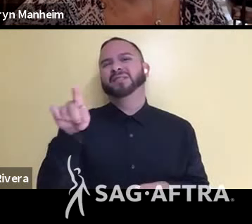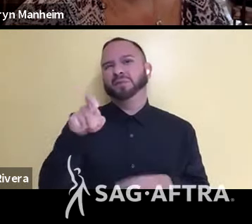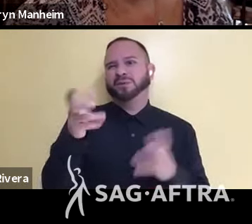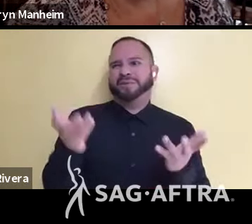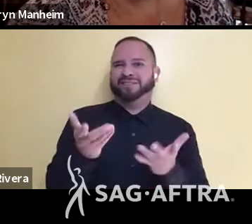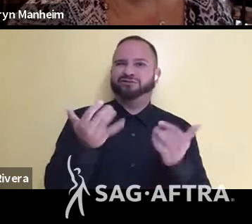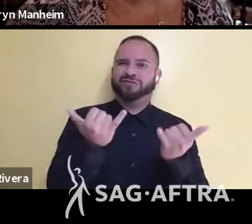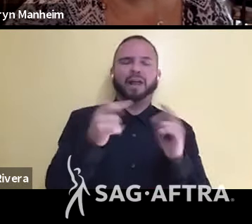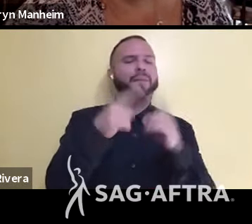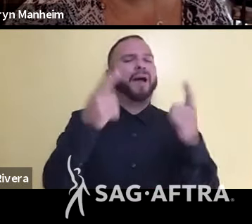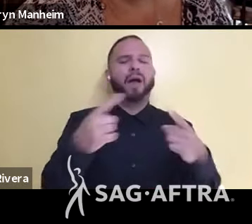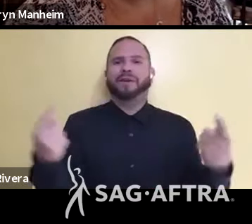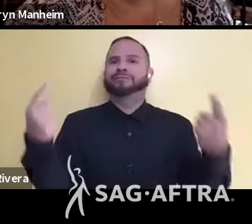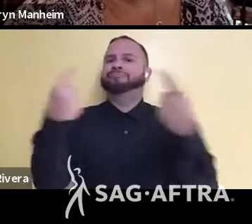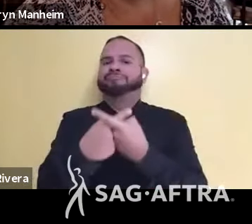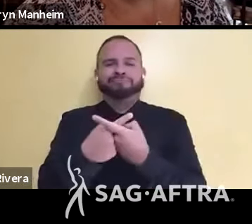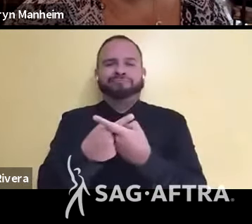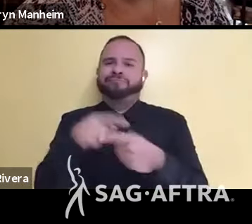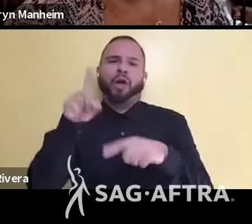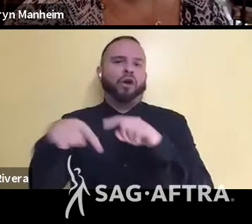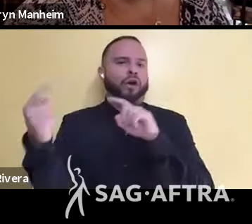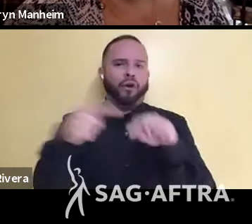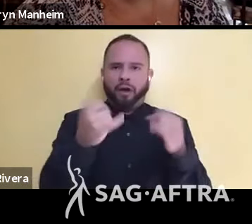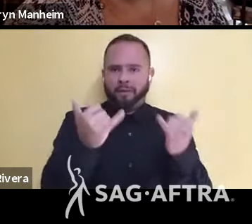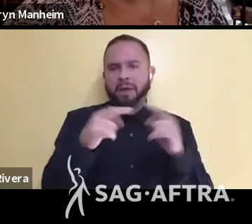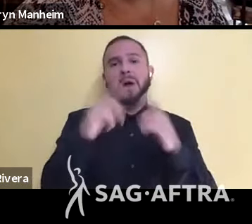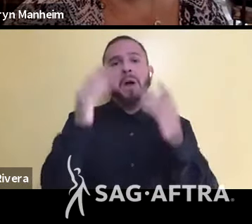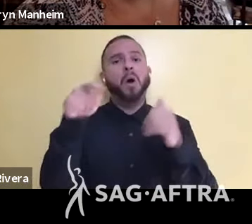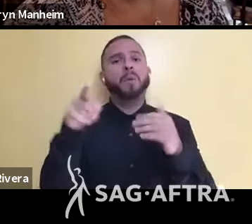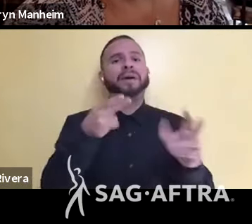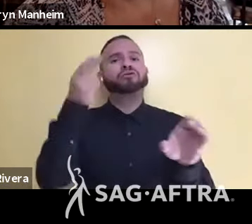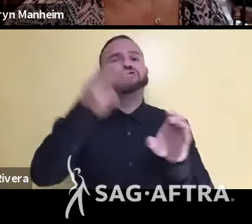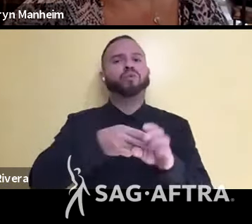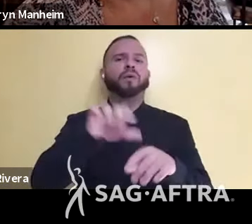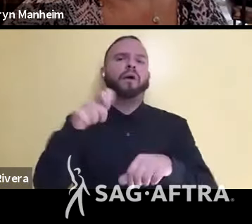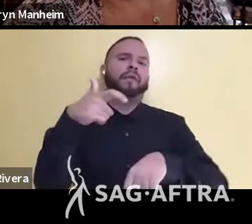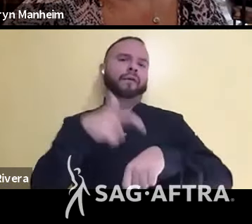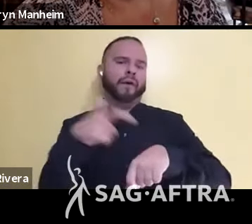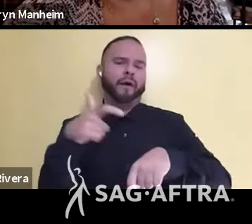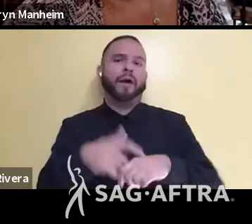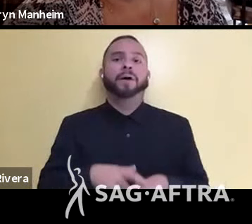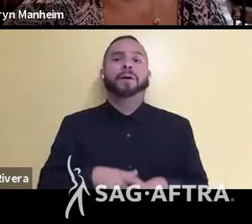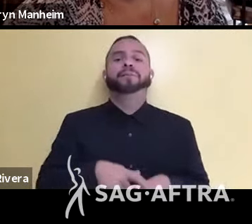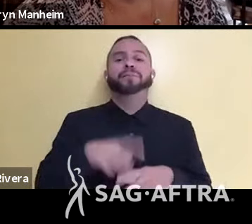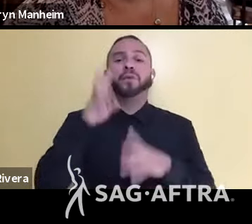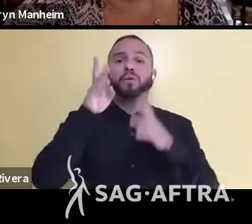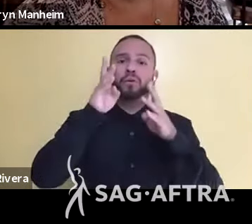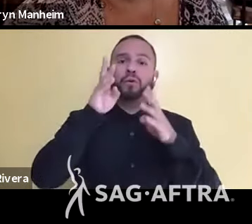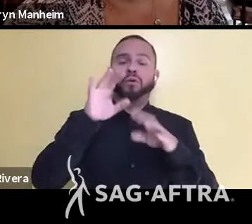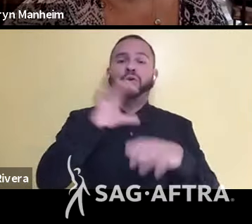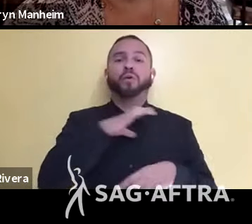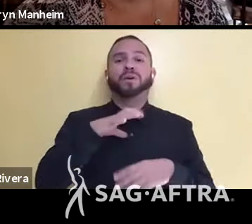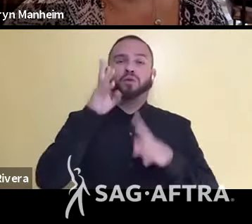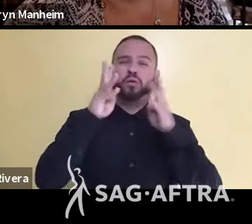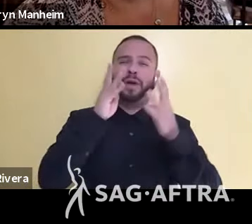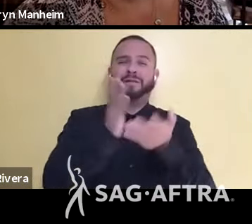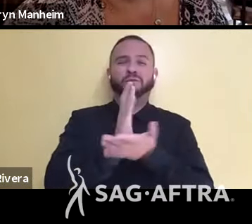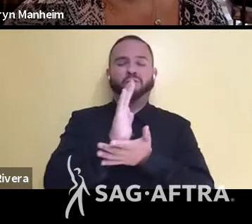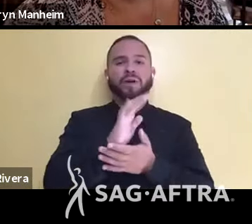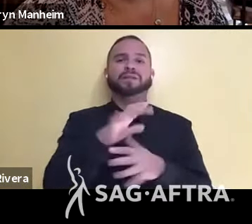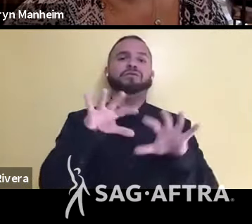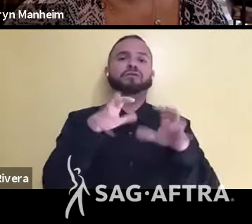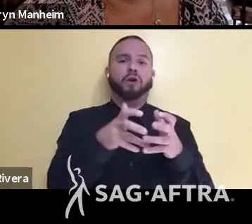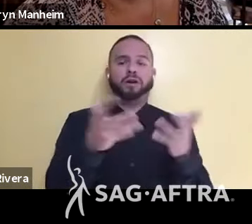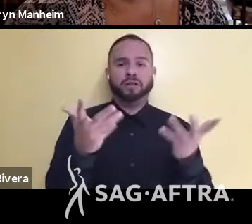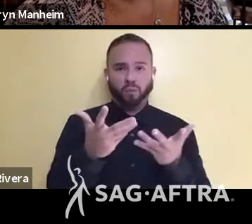but something came up, he could not. We hope he'll join us at another time. The Congressional Creative Rights Caucus is a bipartisan